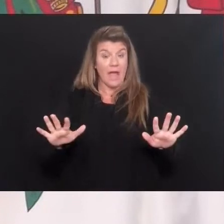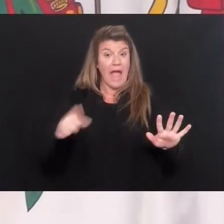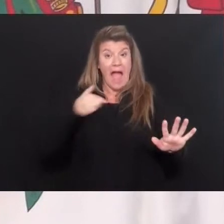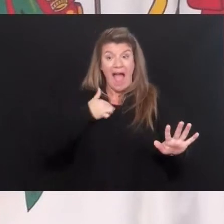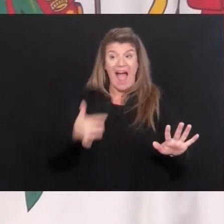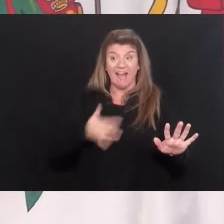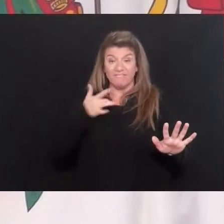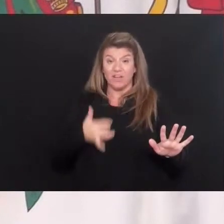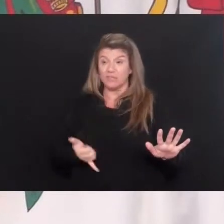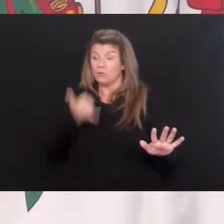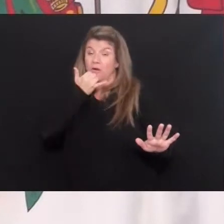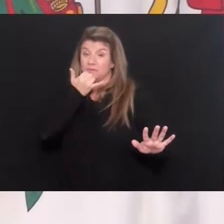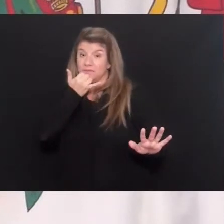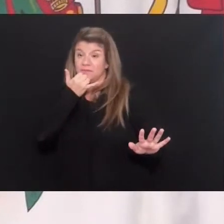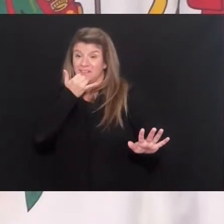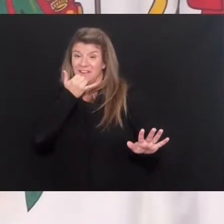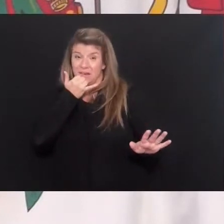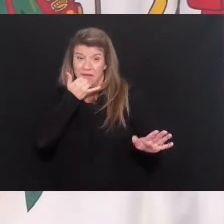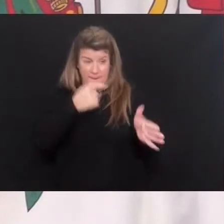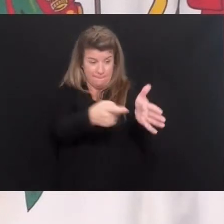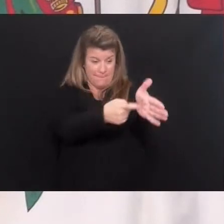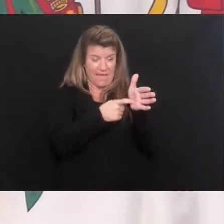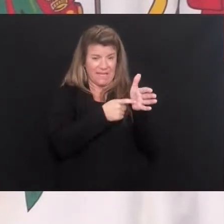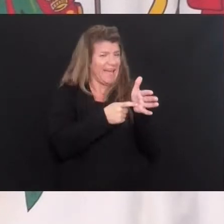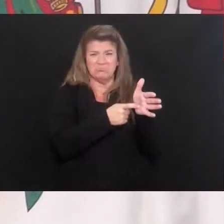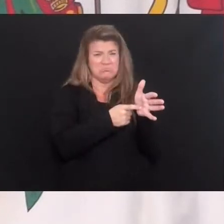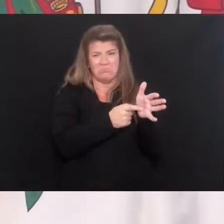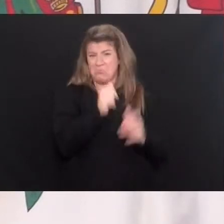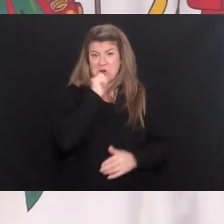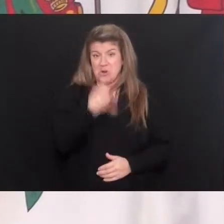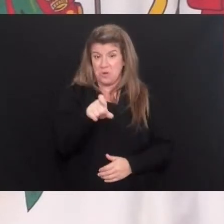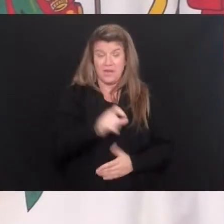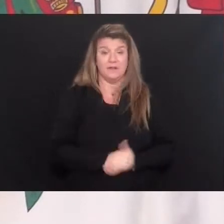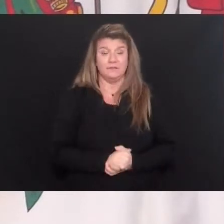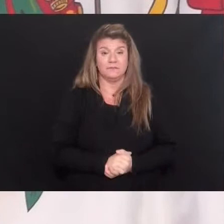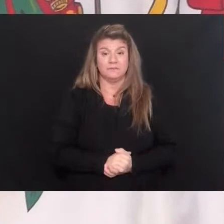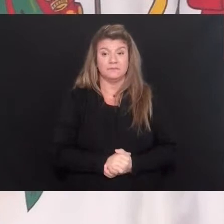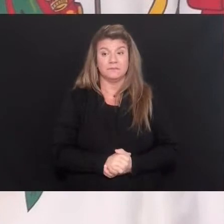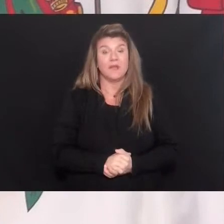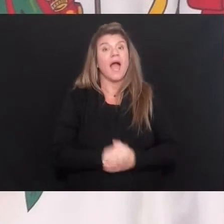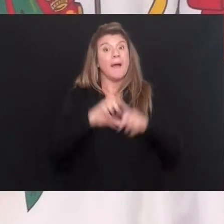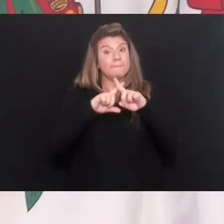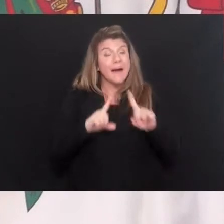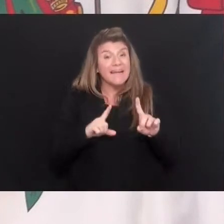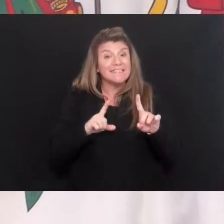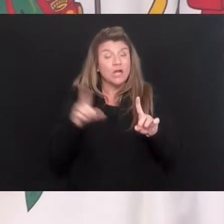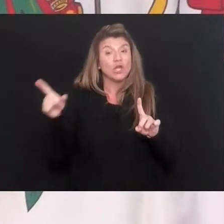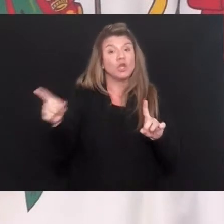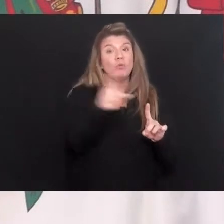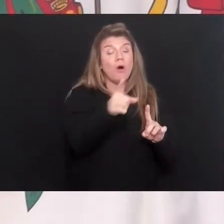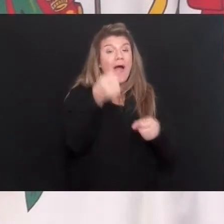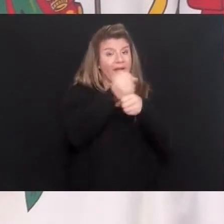wrong. We don't need mandates, but you need to make a great decision right now.